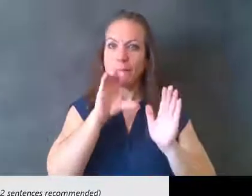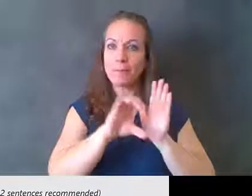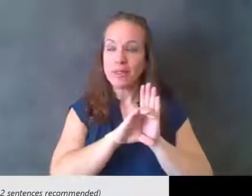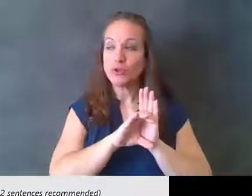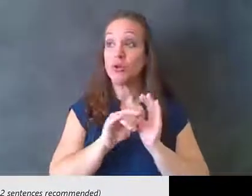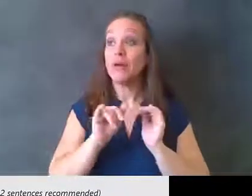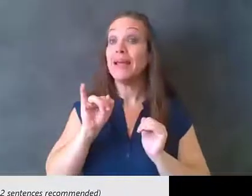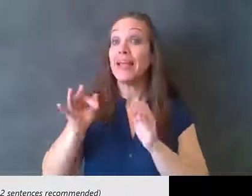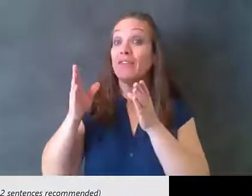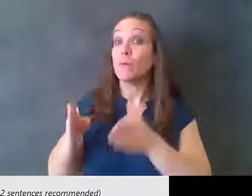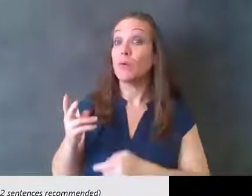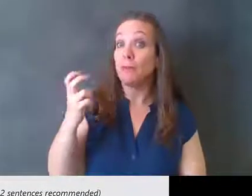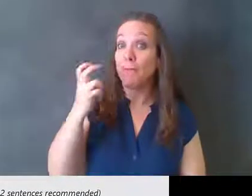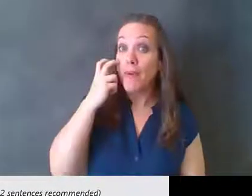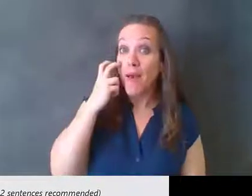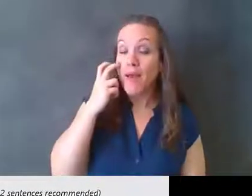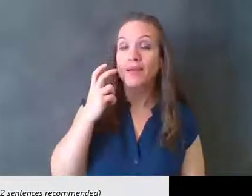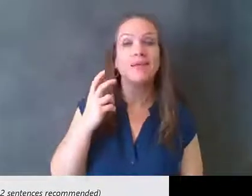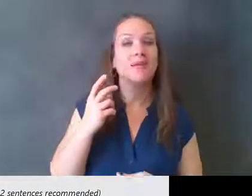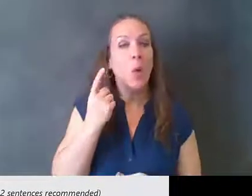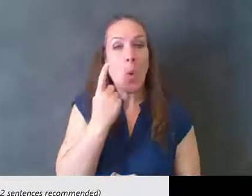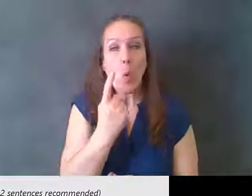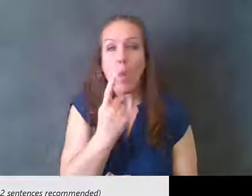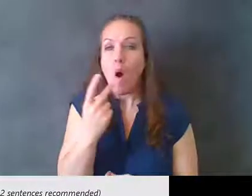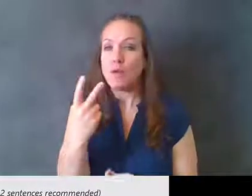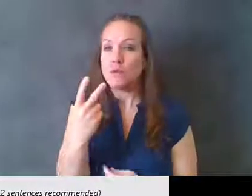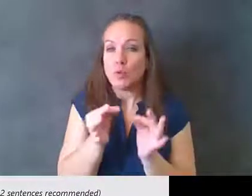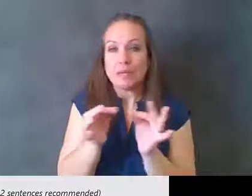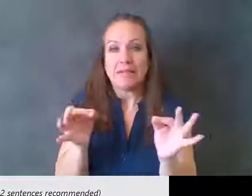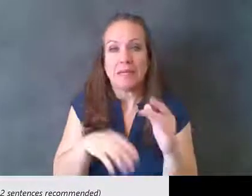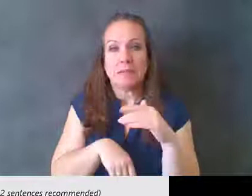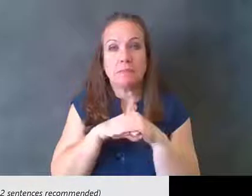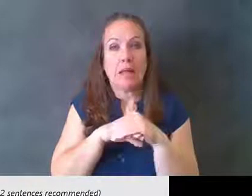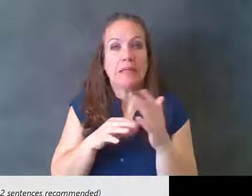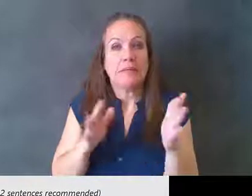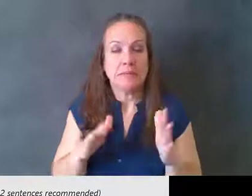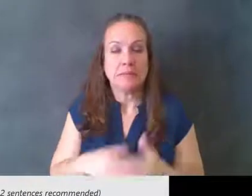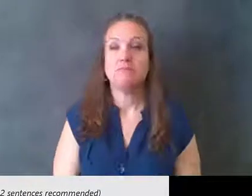blind? 1 to 2 sentences recommended.